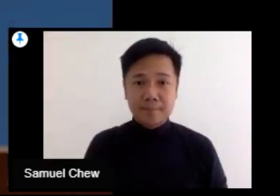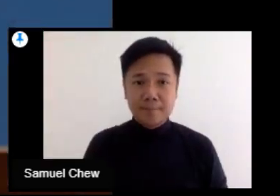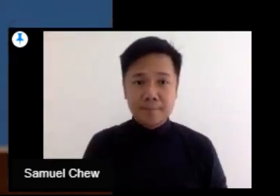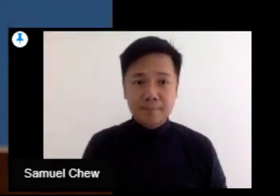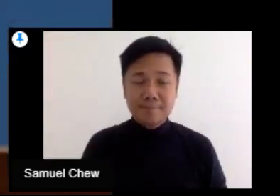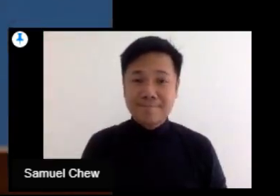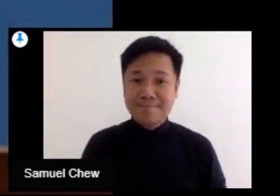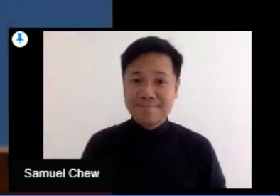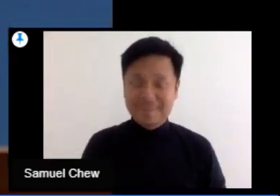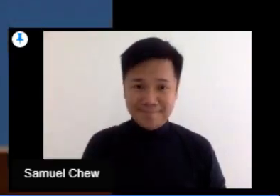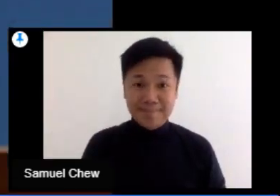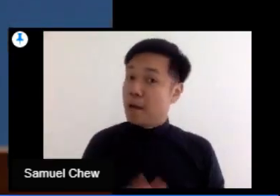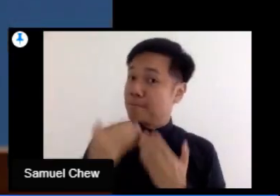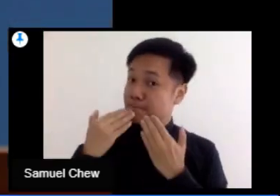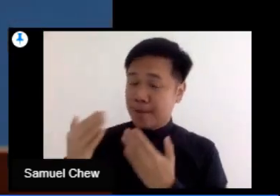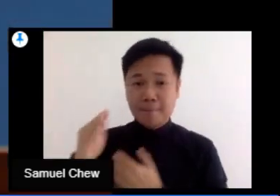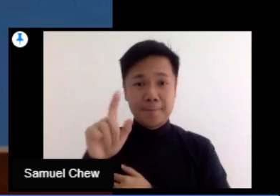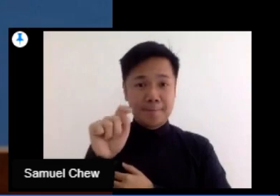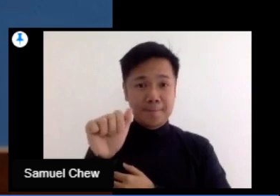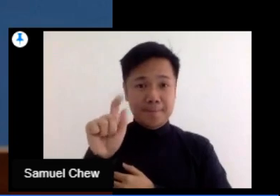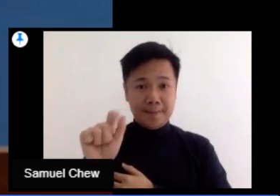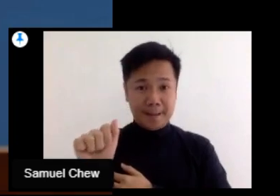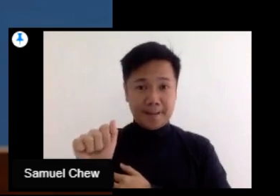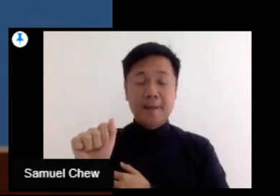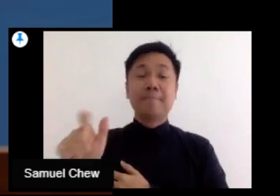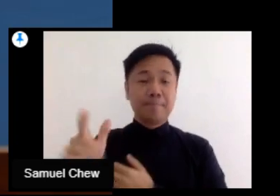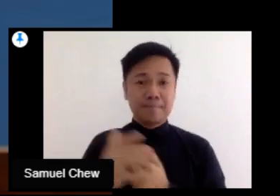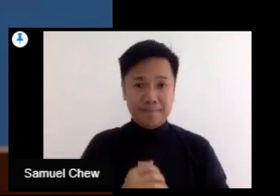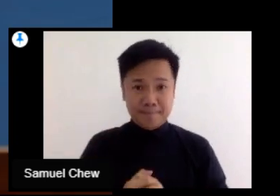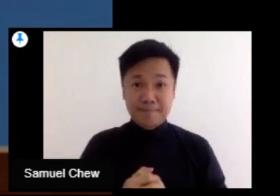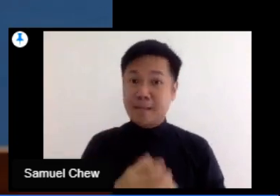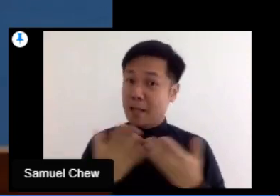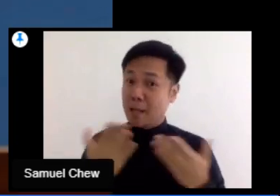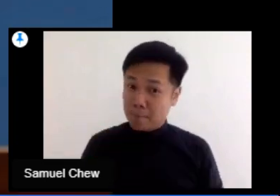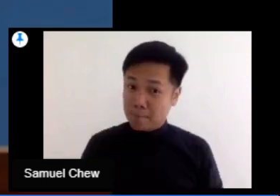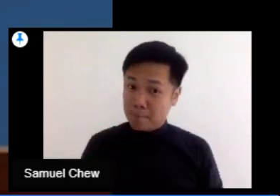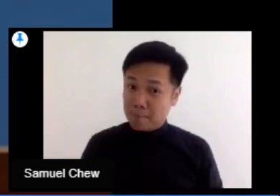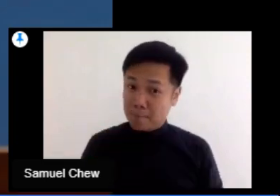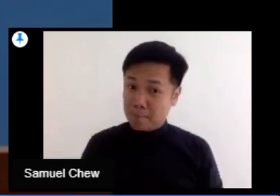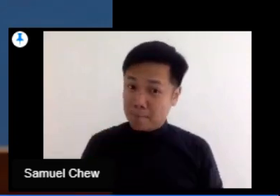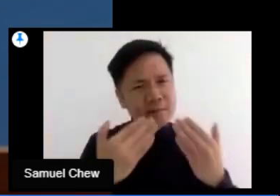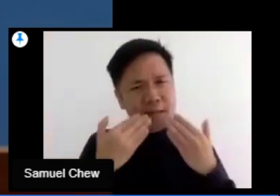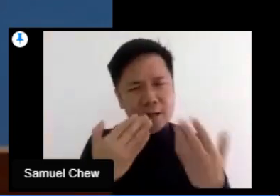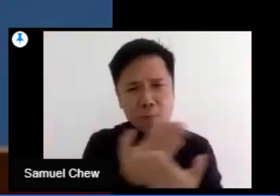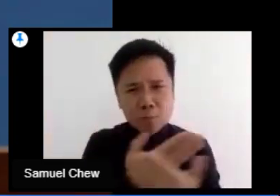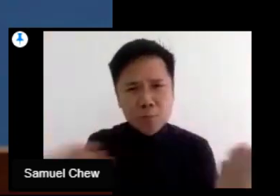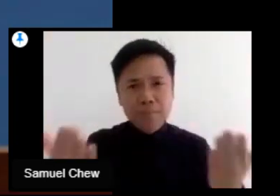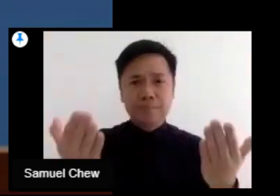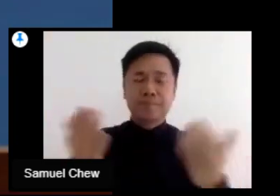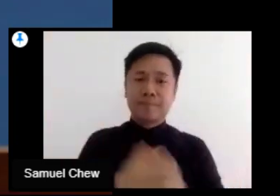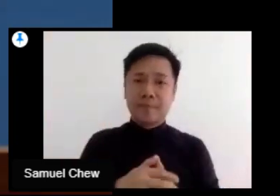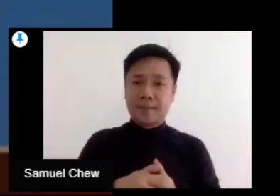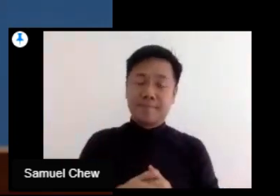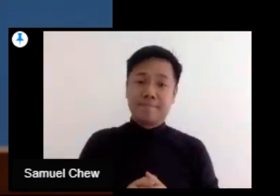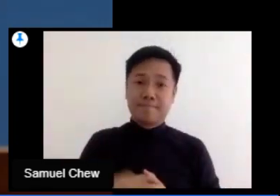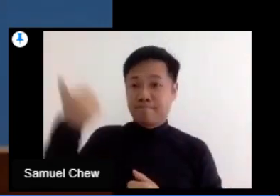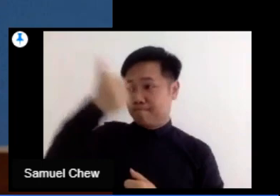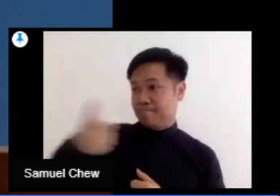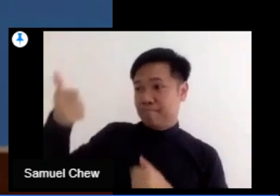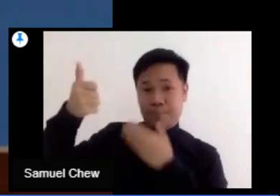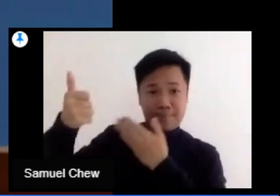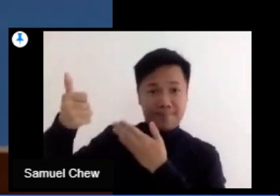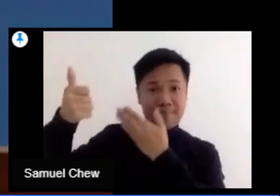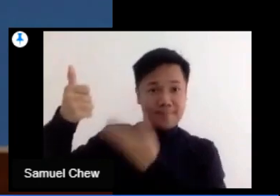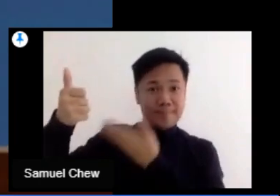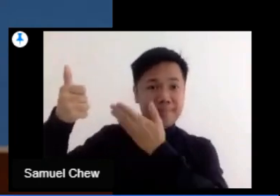Thank you very much, Mr. Tata, and we also take this opportunity to thank Madam Executive Secretary for